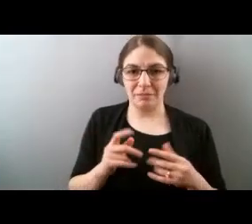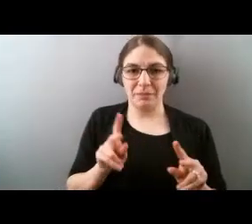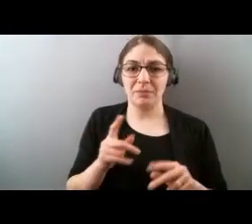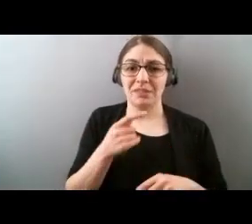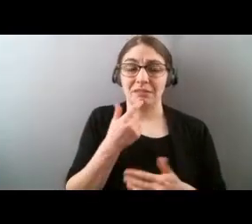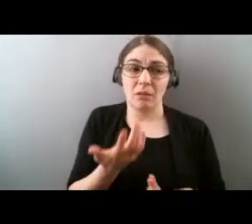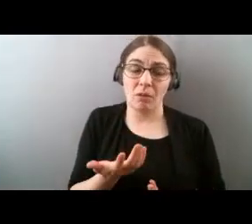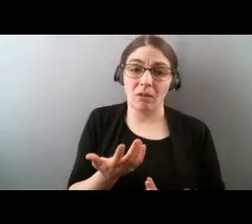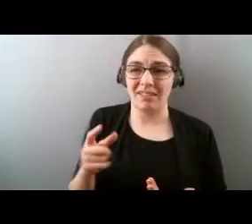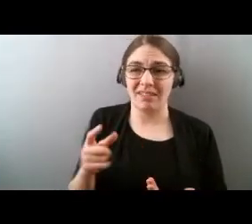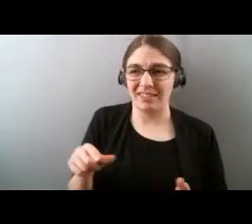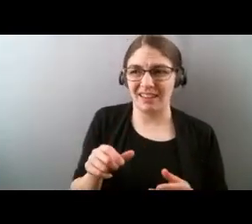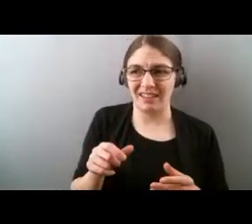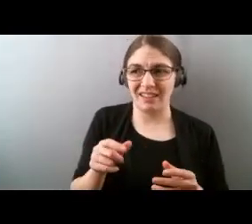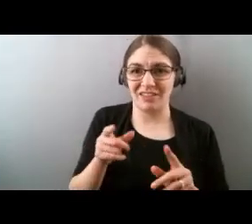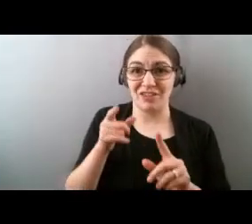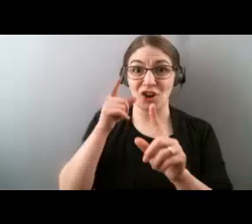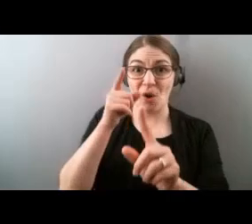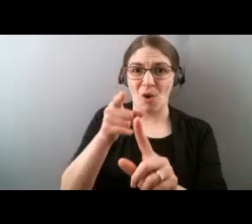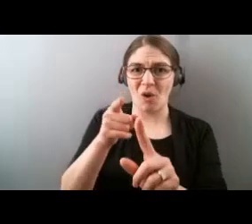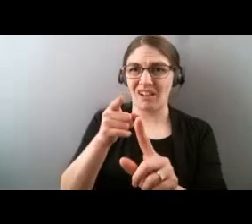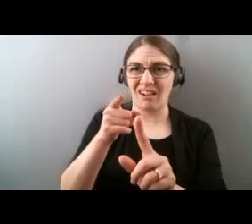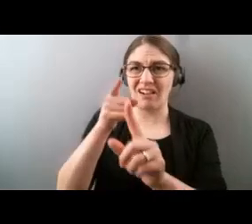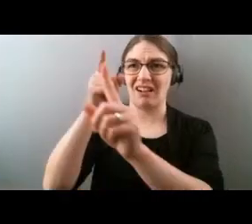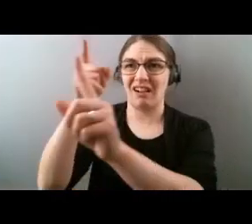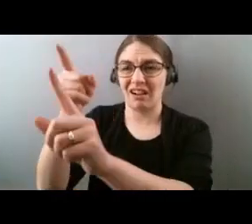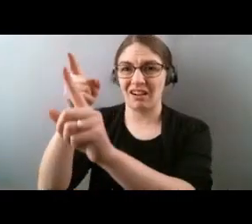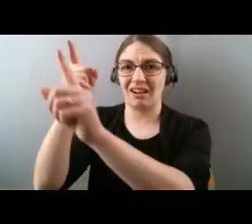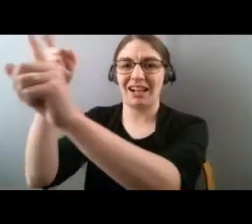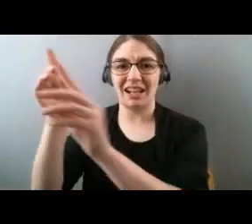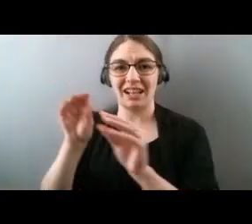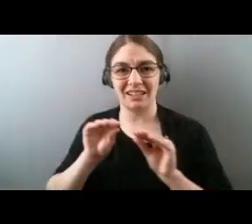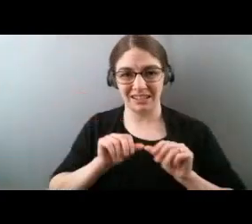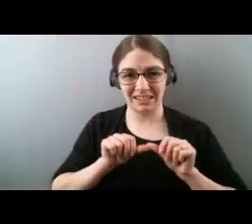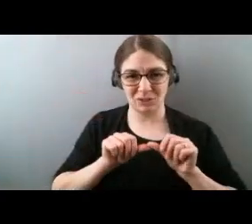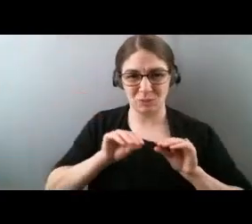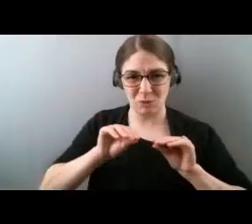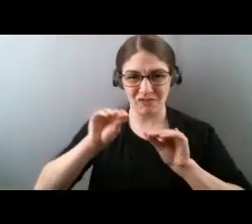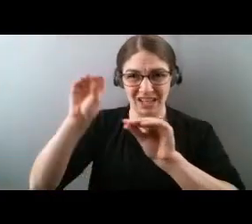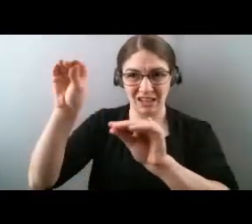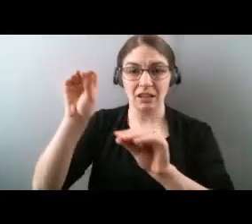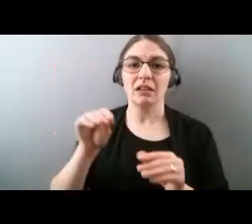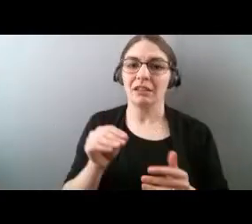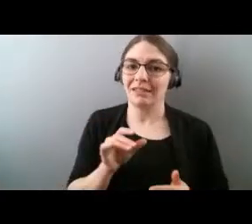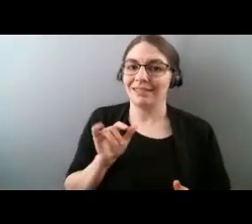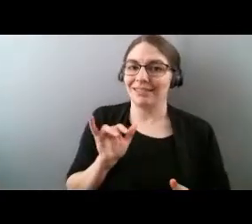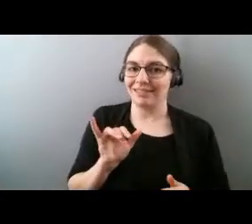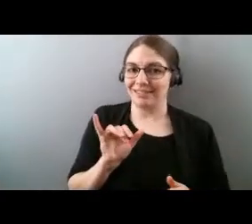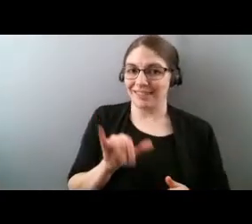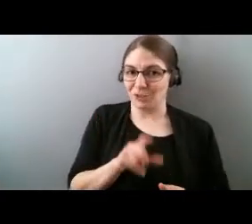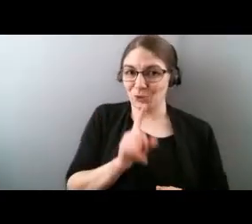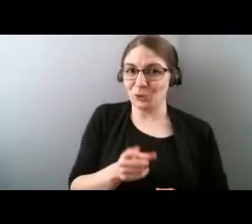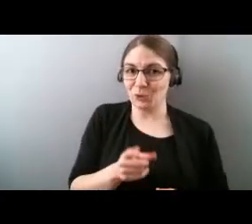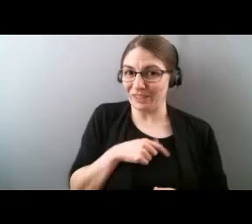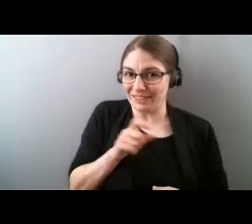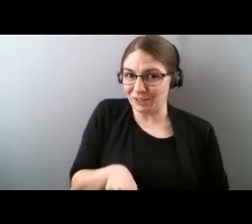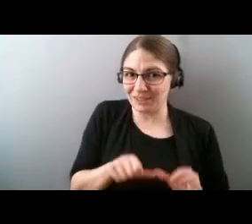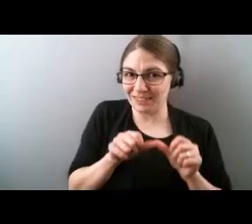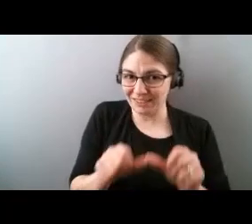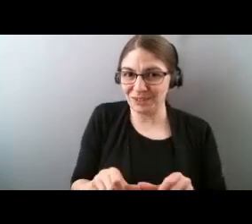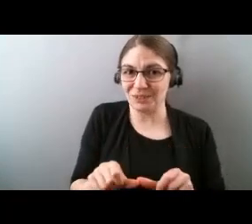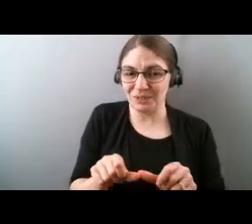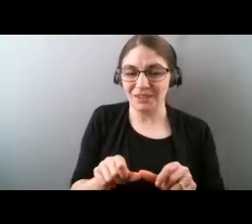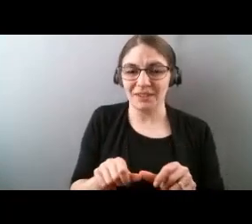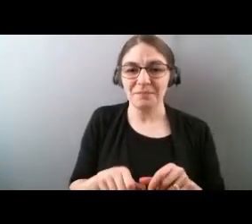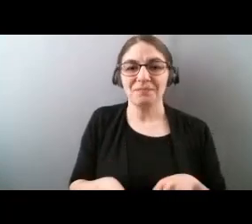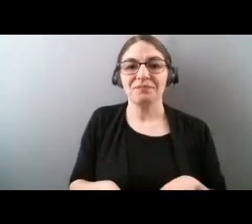well, they keep moving the goalposts. This is where we do need to keep moving the goalposts, right? As soon as you, very much to echo what Yvonne said, as soon